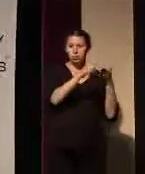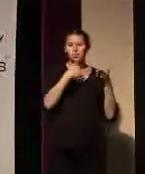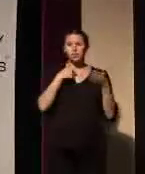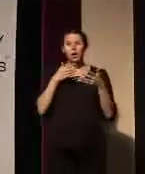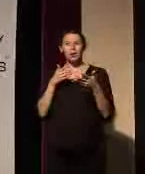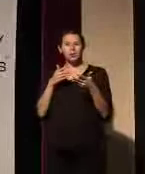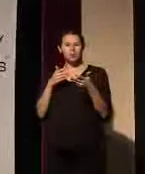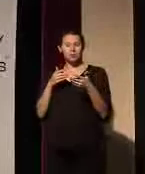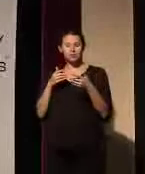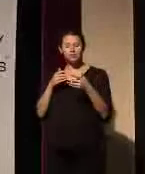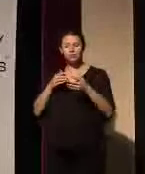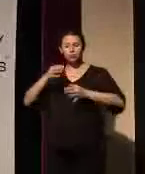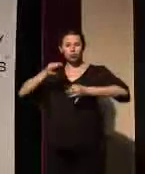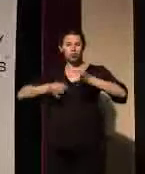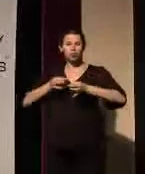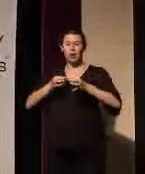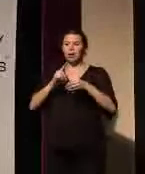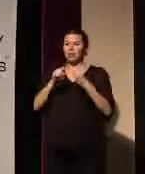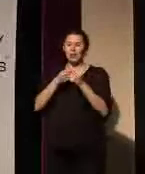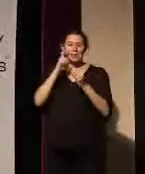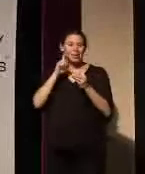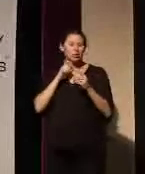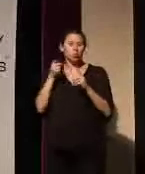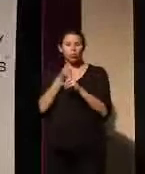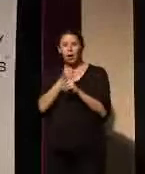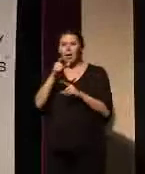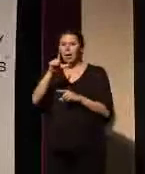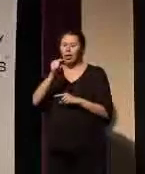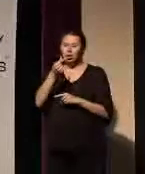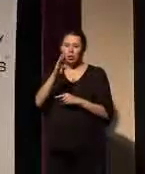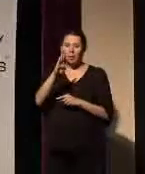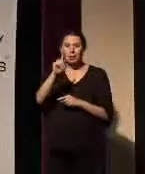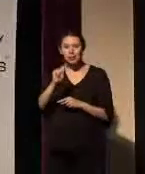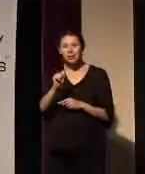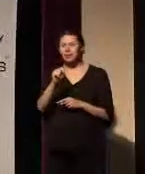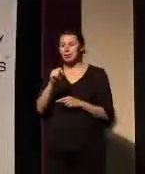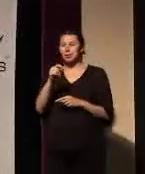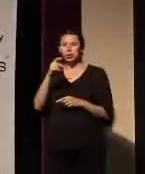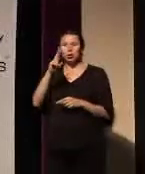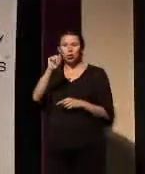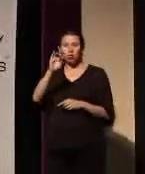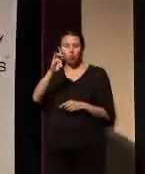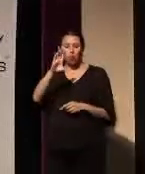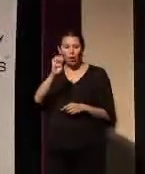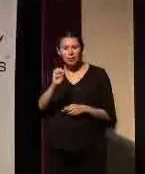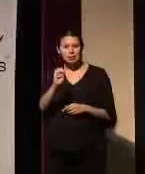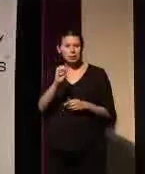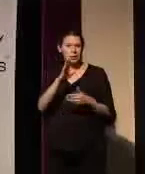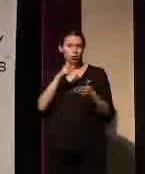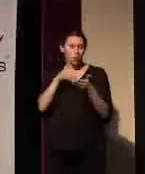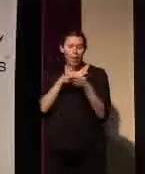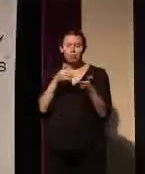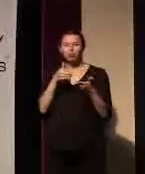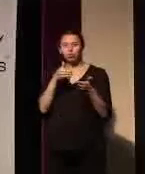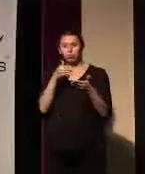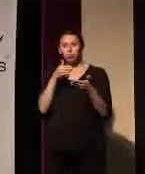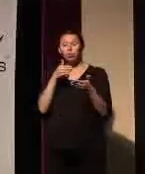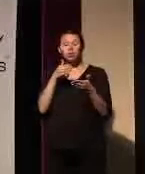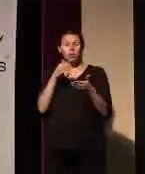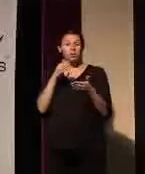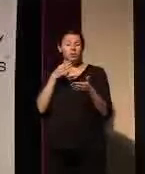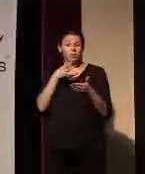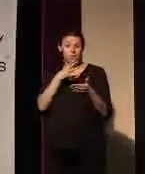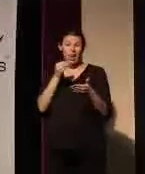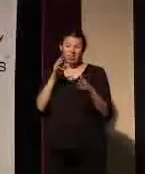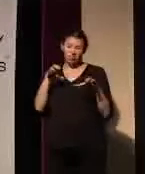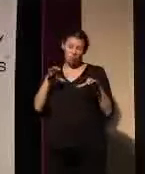force, race discrimination, sexual harassment, LGBT rights, you name it. And I've been doing that for a long time, since about 1986, and I